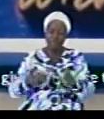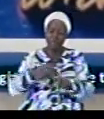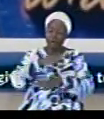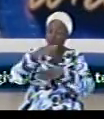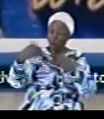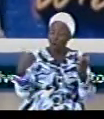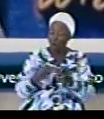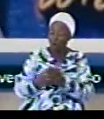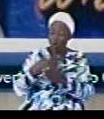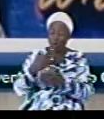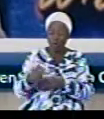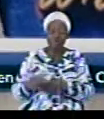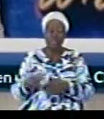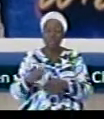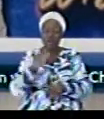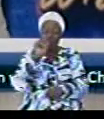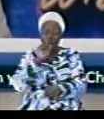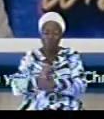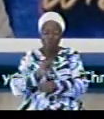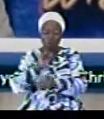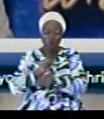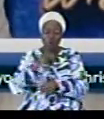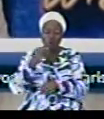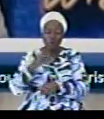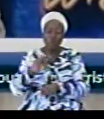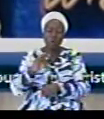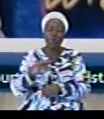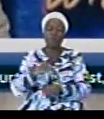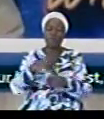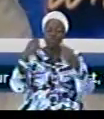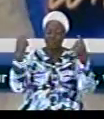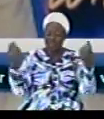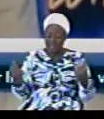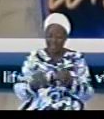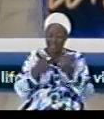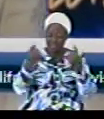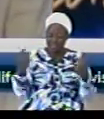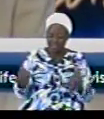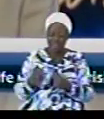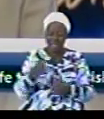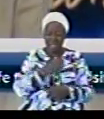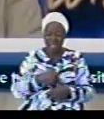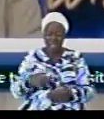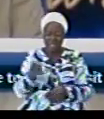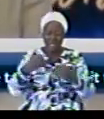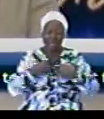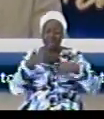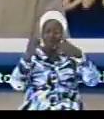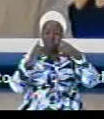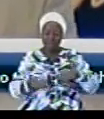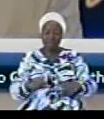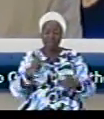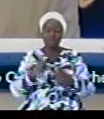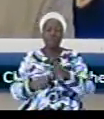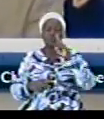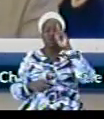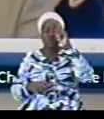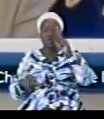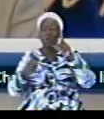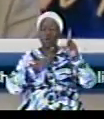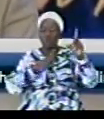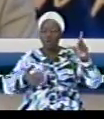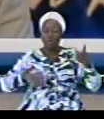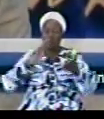the characteristics of the evil personalities, and they have come unto you. Forgive them